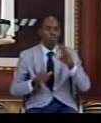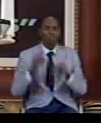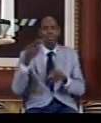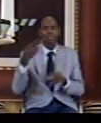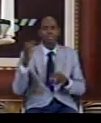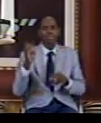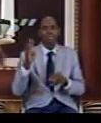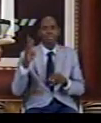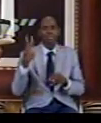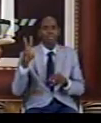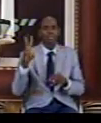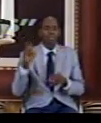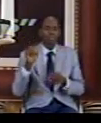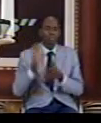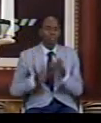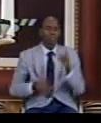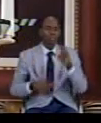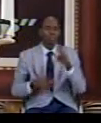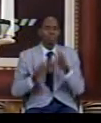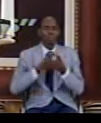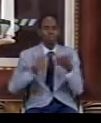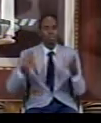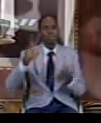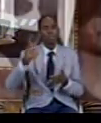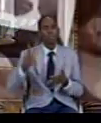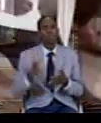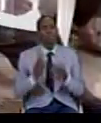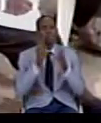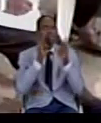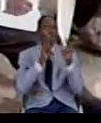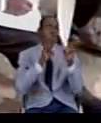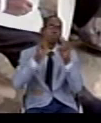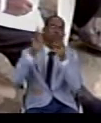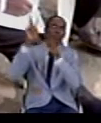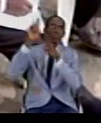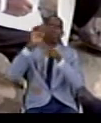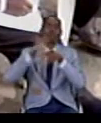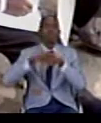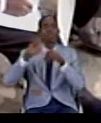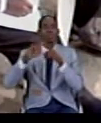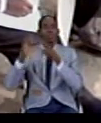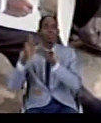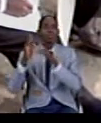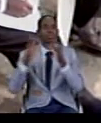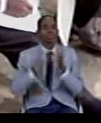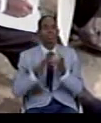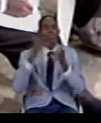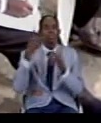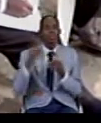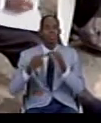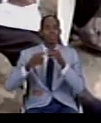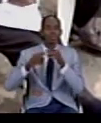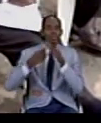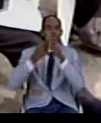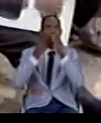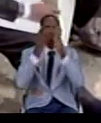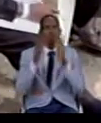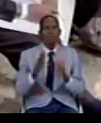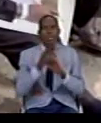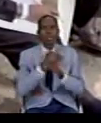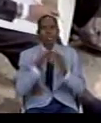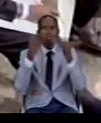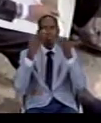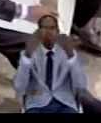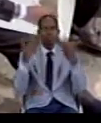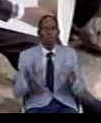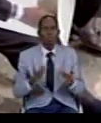chapter 12, look at verse 2. Looking unto Jesus, the author and the finisher of